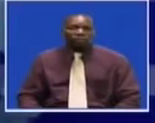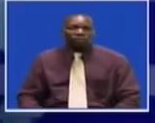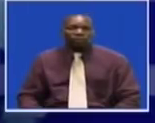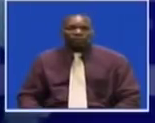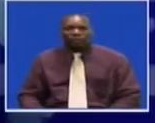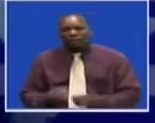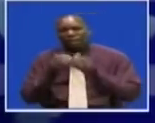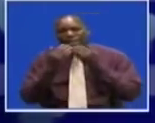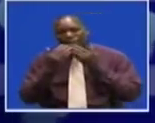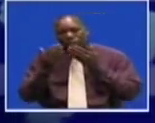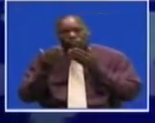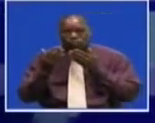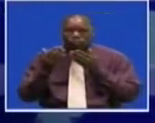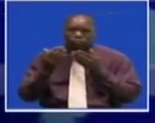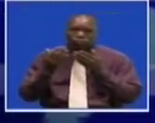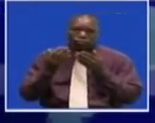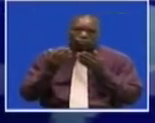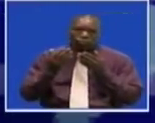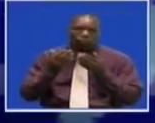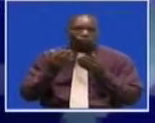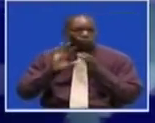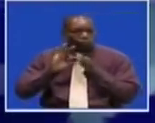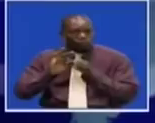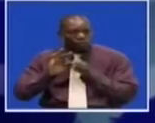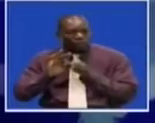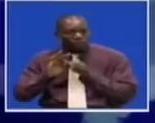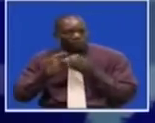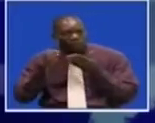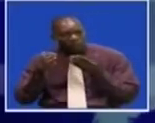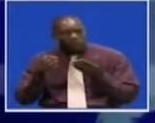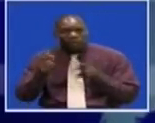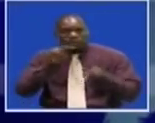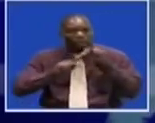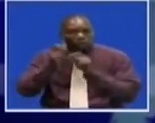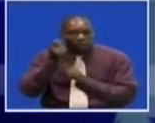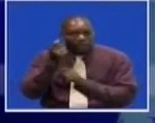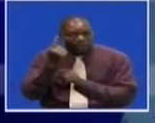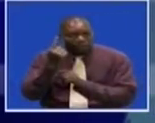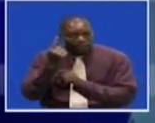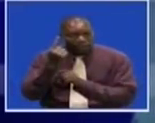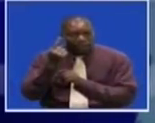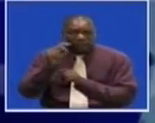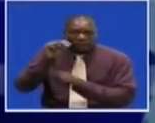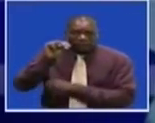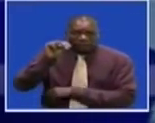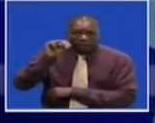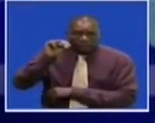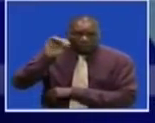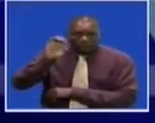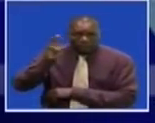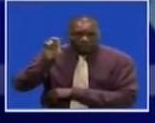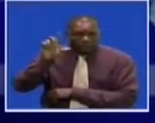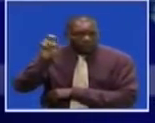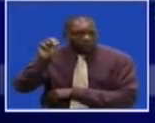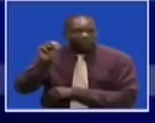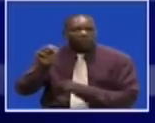Thank you for joining us, and now the news in detail. 11 people are feared dead in Nchelenge after the boat they were